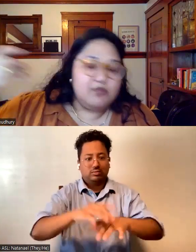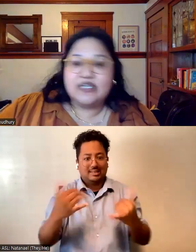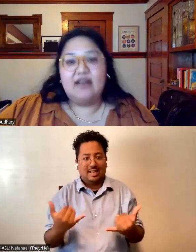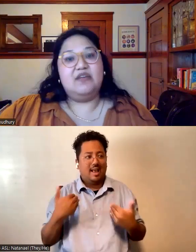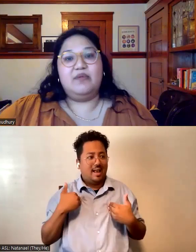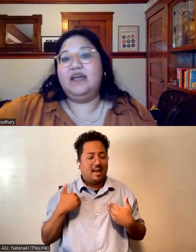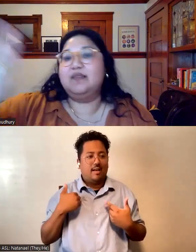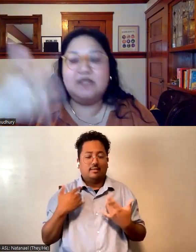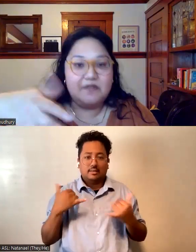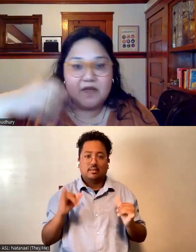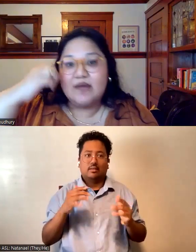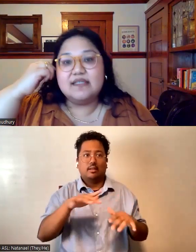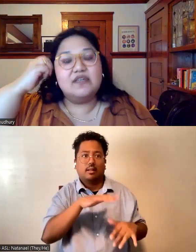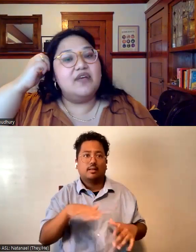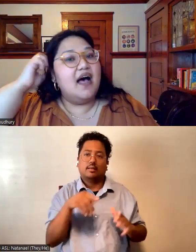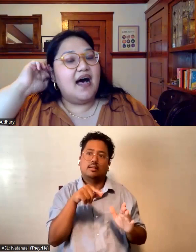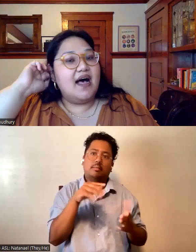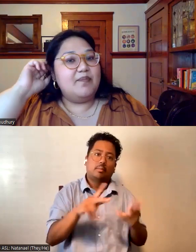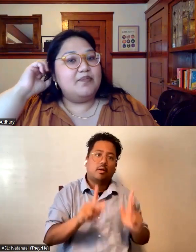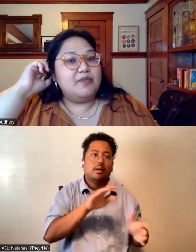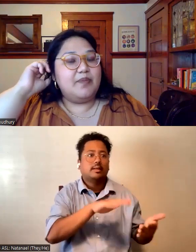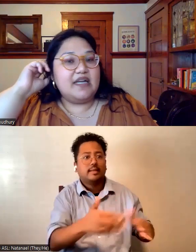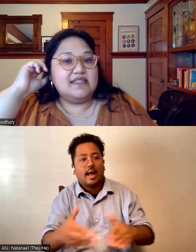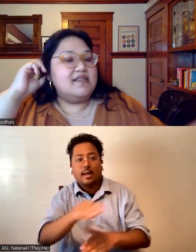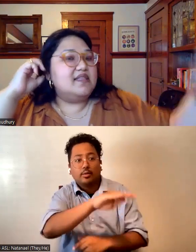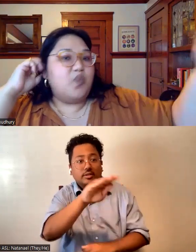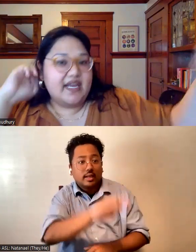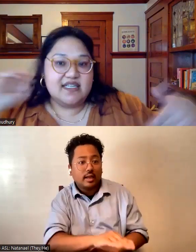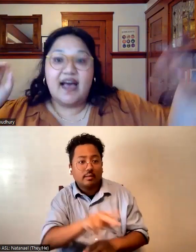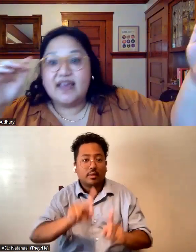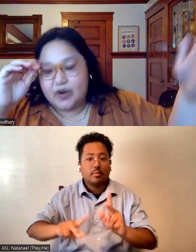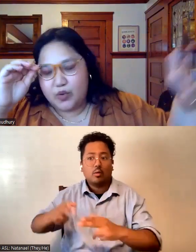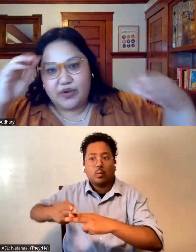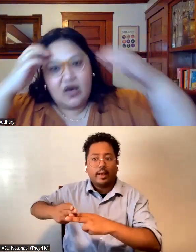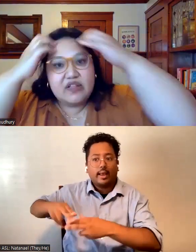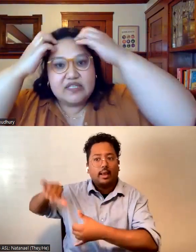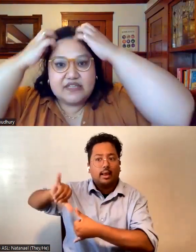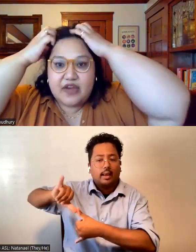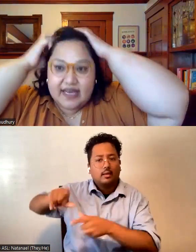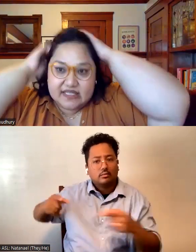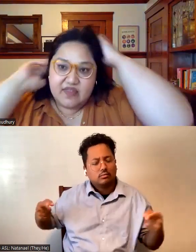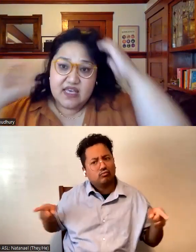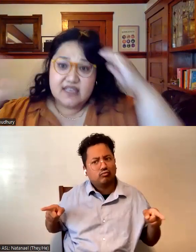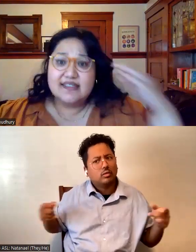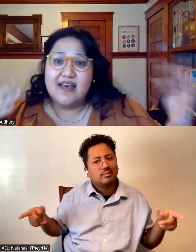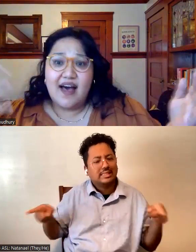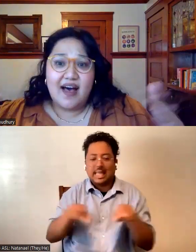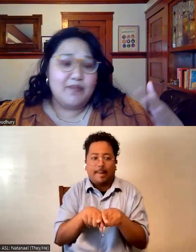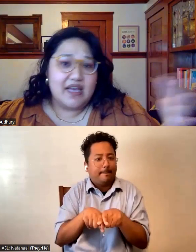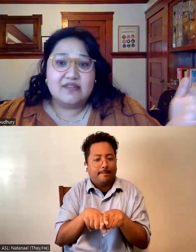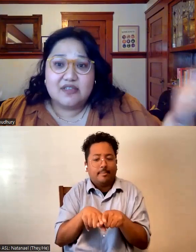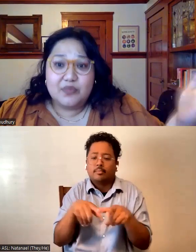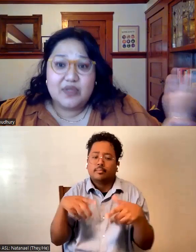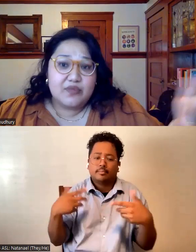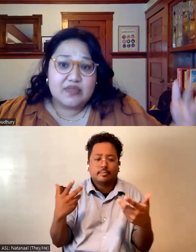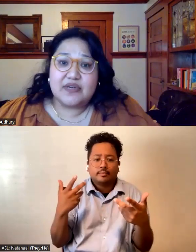of mortality rates, specific amounts of bodies in this weight and height category, all these different kinds of things.